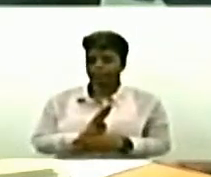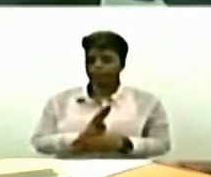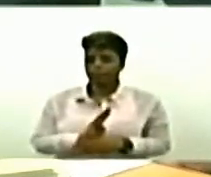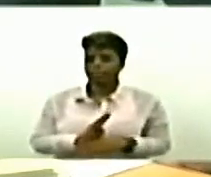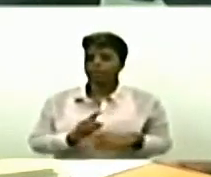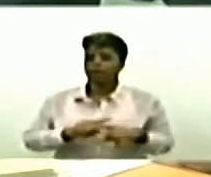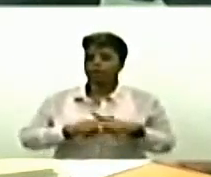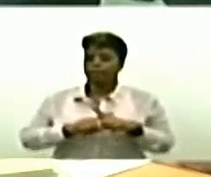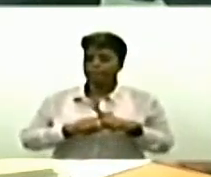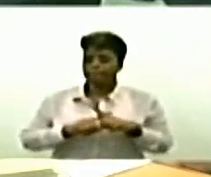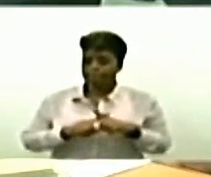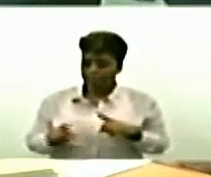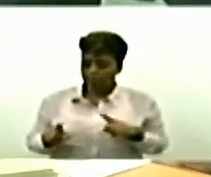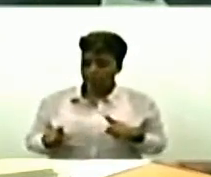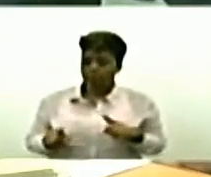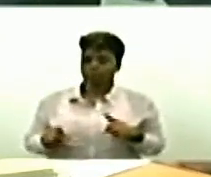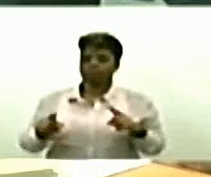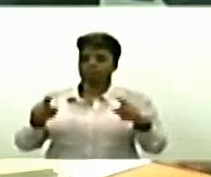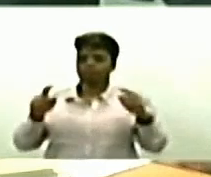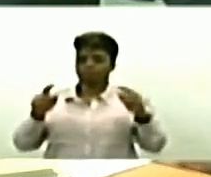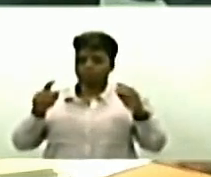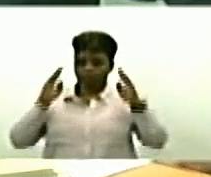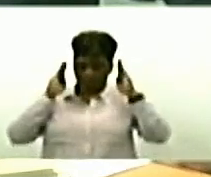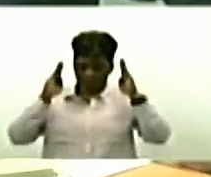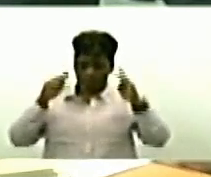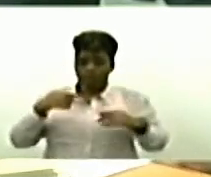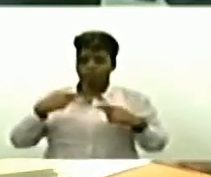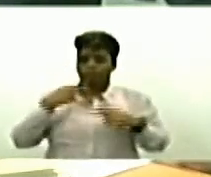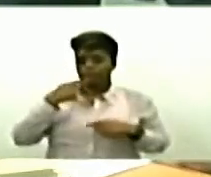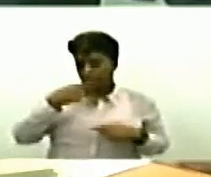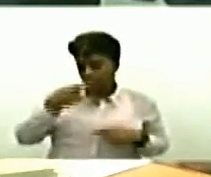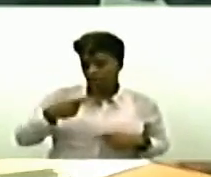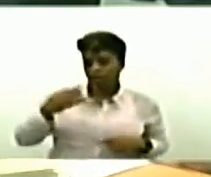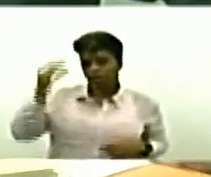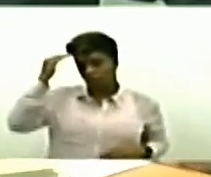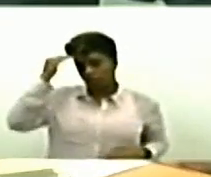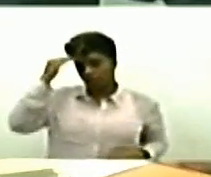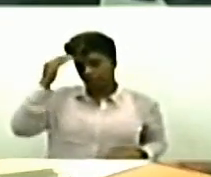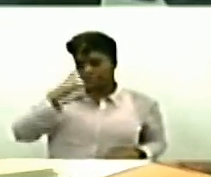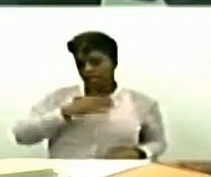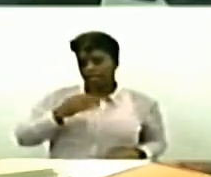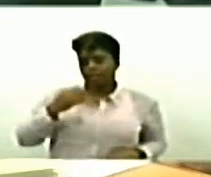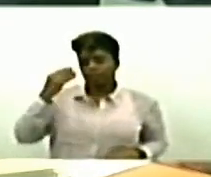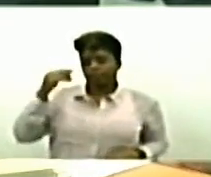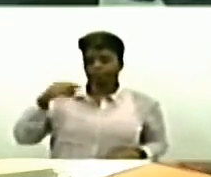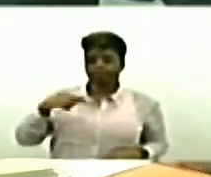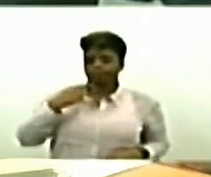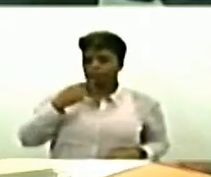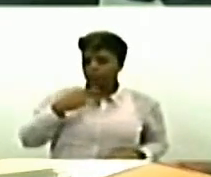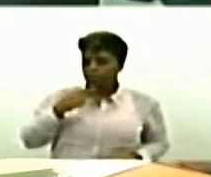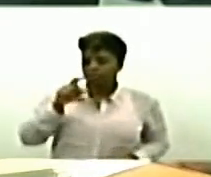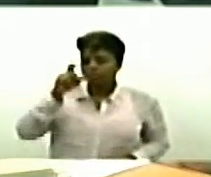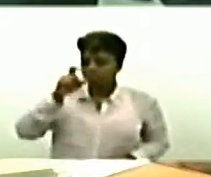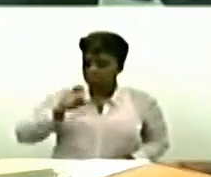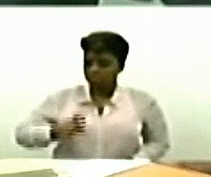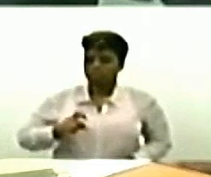but the principle behind the public awareness and the public image and the need to preserve that so a